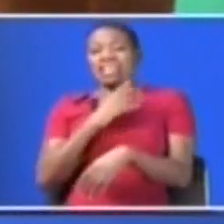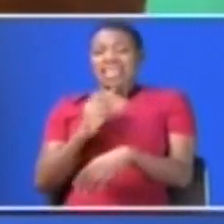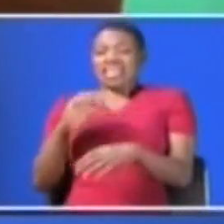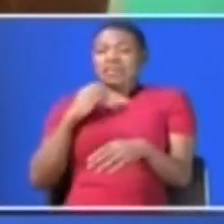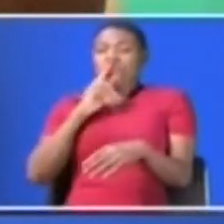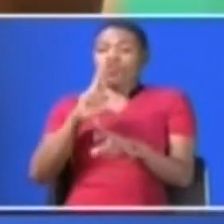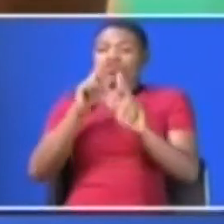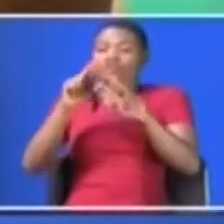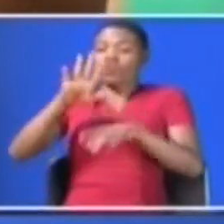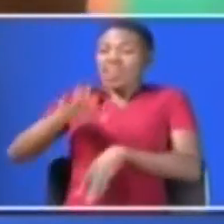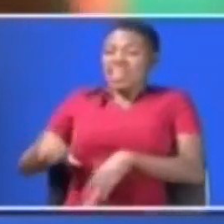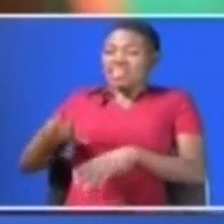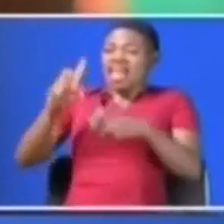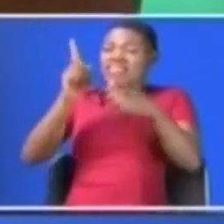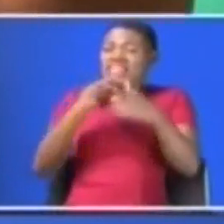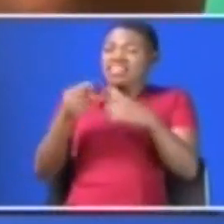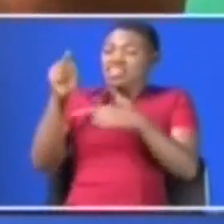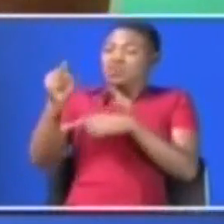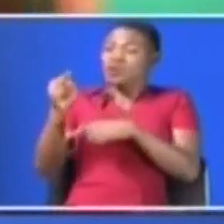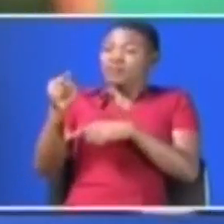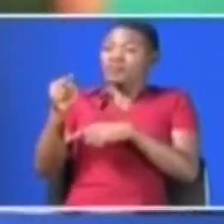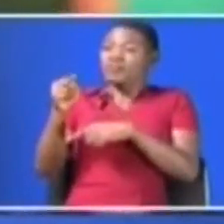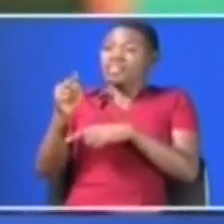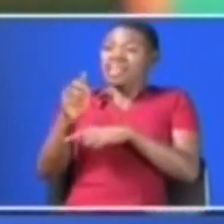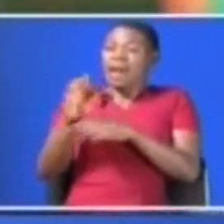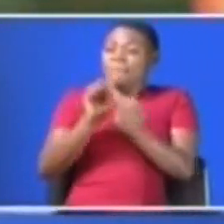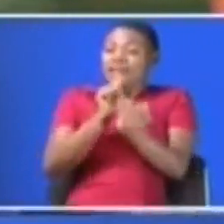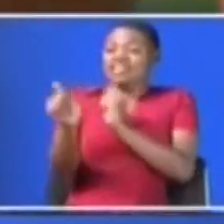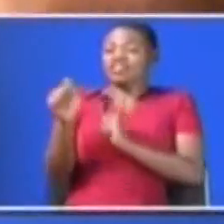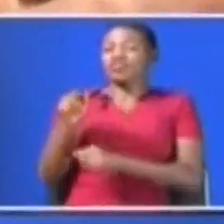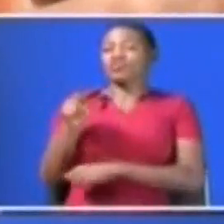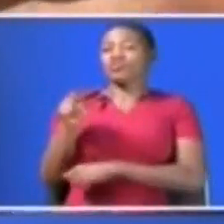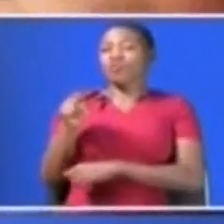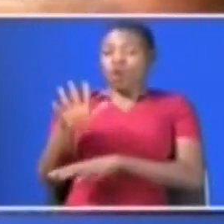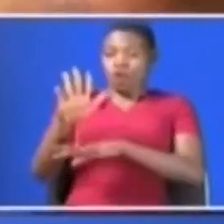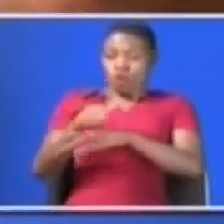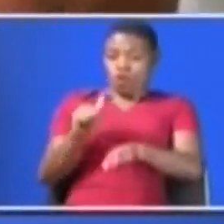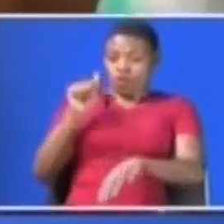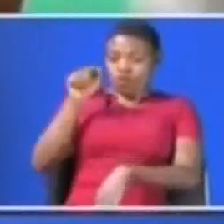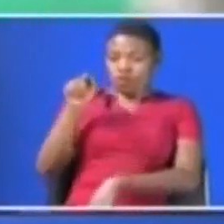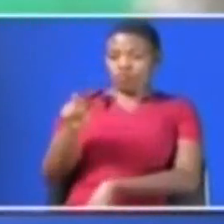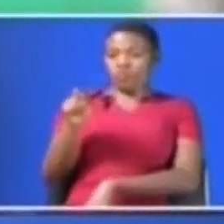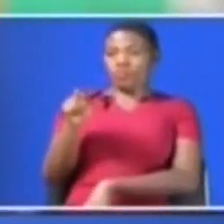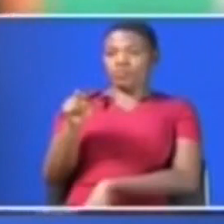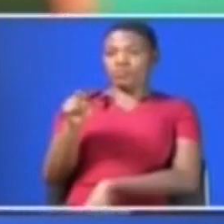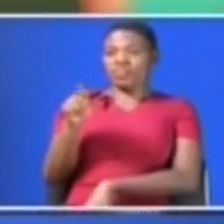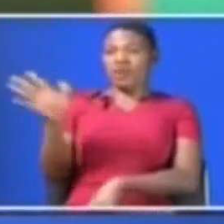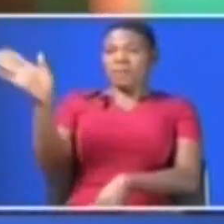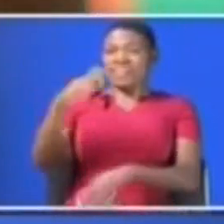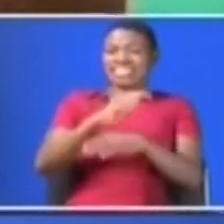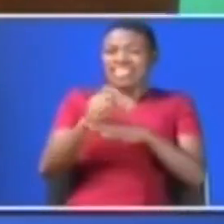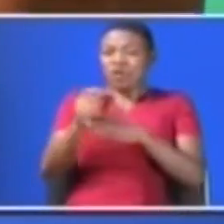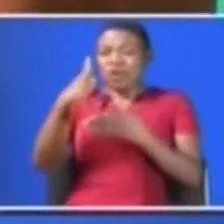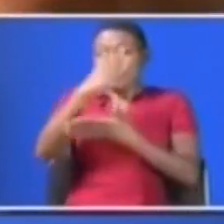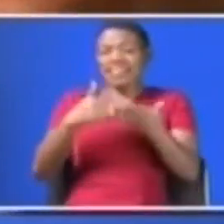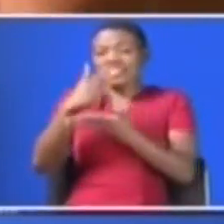late. Then that one, you will face disciplinary forces. Utaitwa kwa ofisi, maybe utaenda retraining, or unakatwa hata